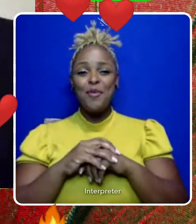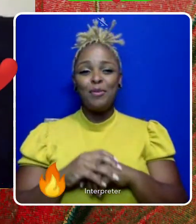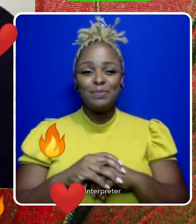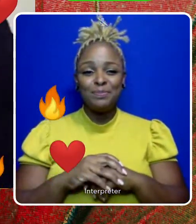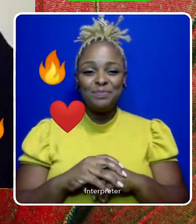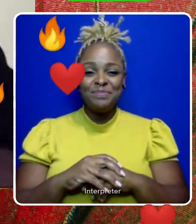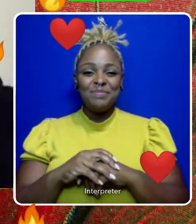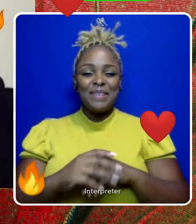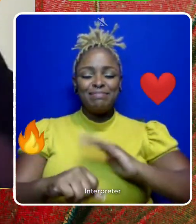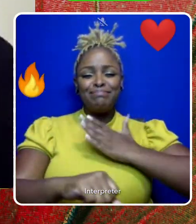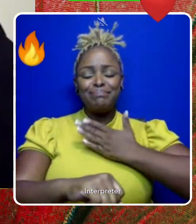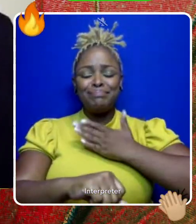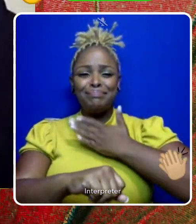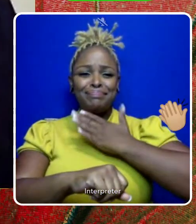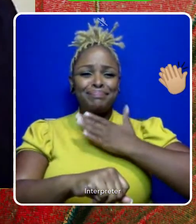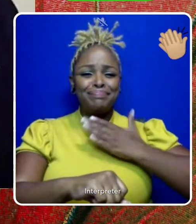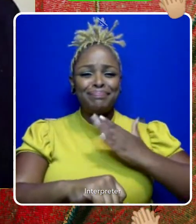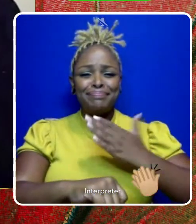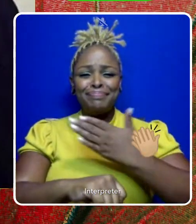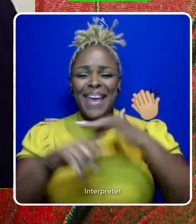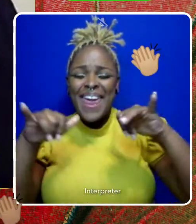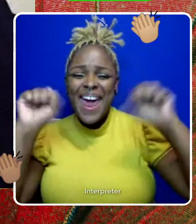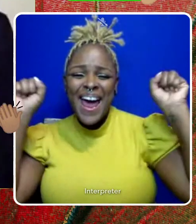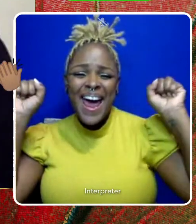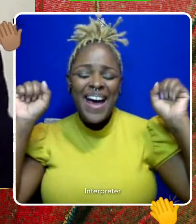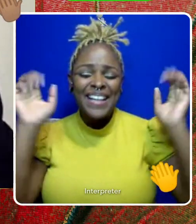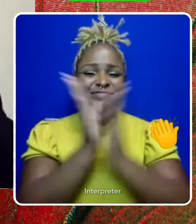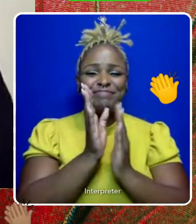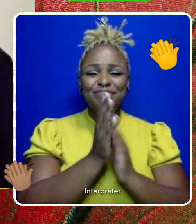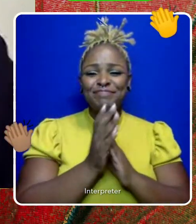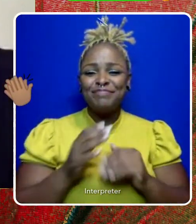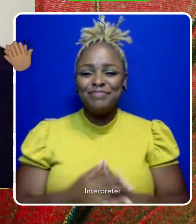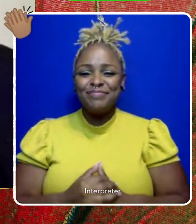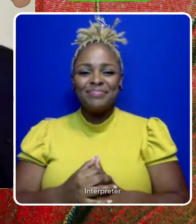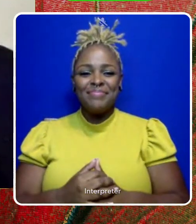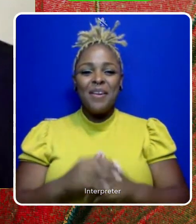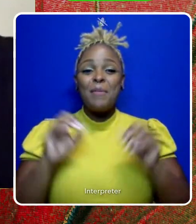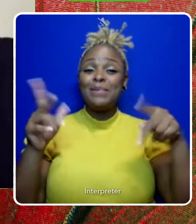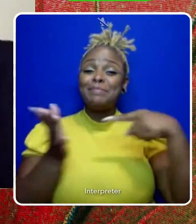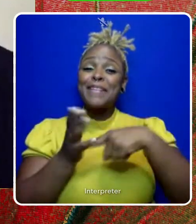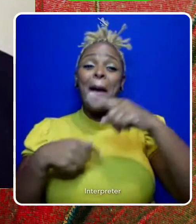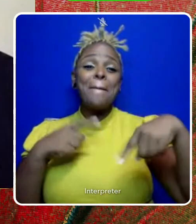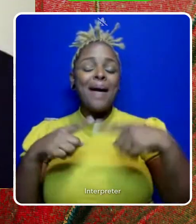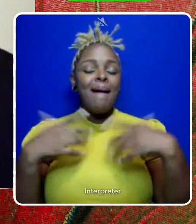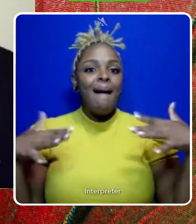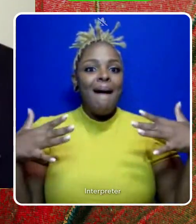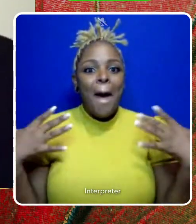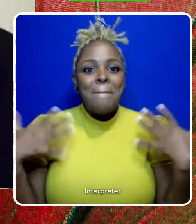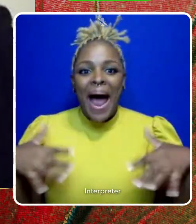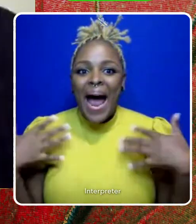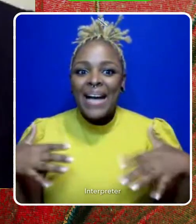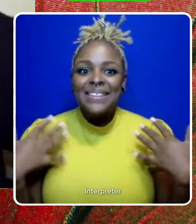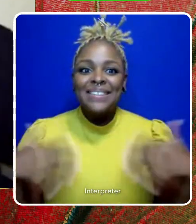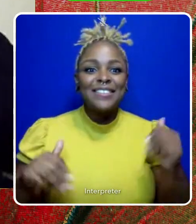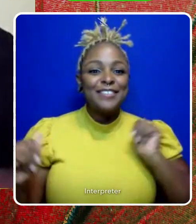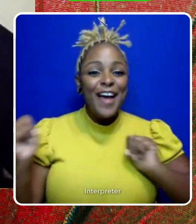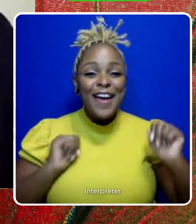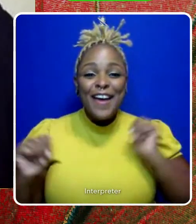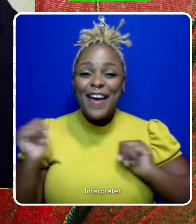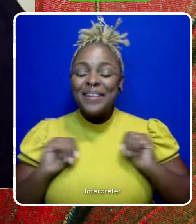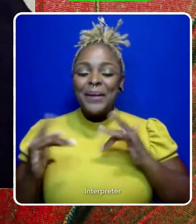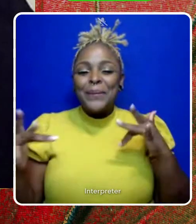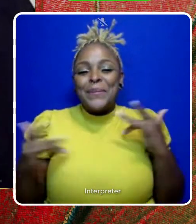Oh yeah, yeah. This is about to be an amazing show. This is about to be an amazing show. And well,